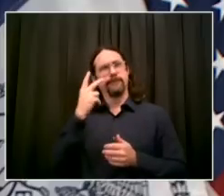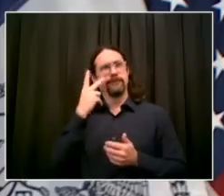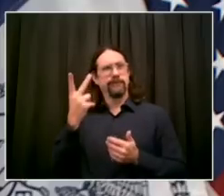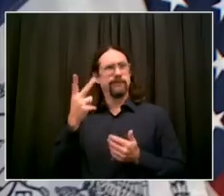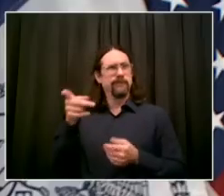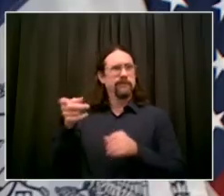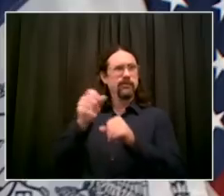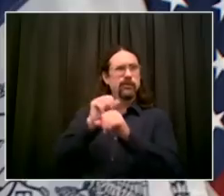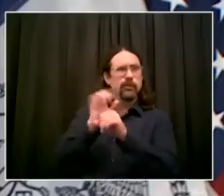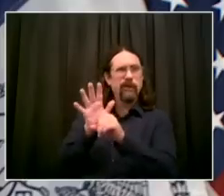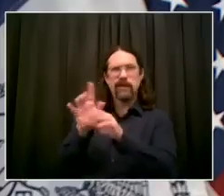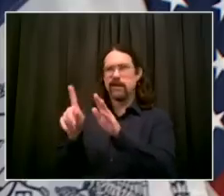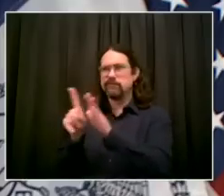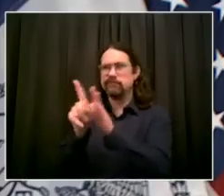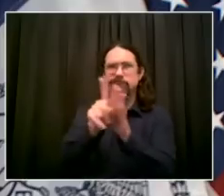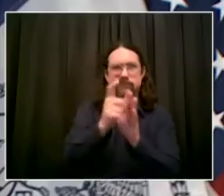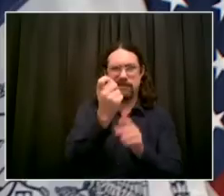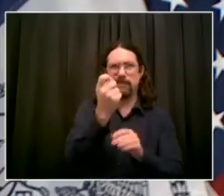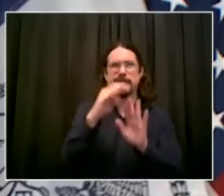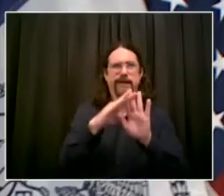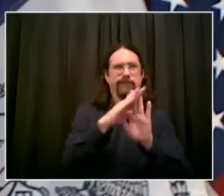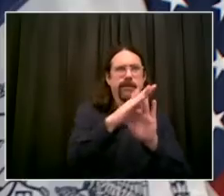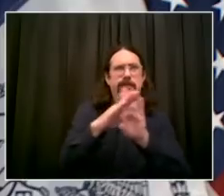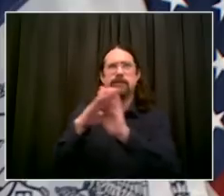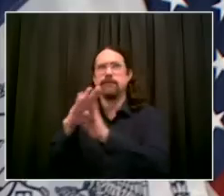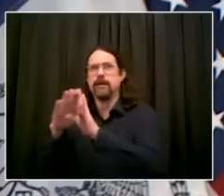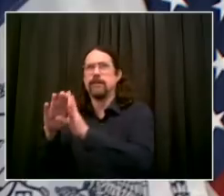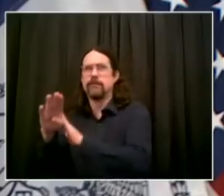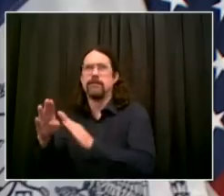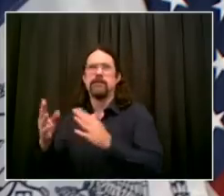transcends the narrow reality. For example,